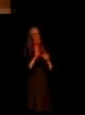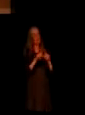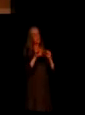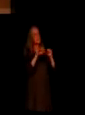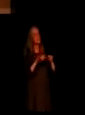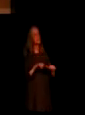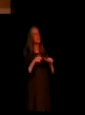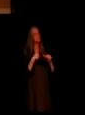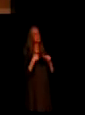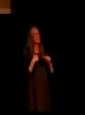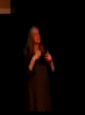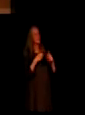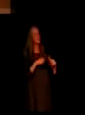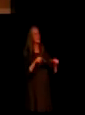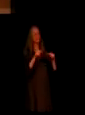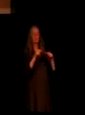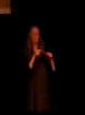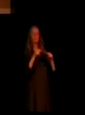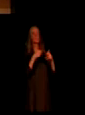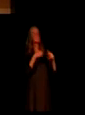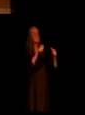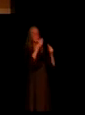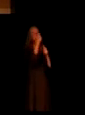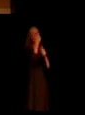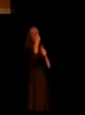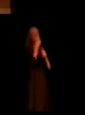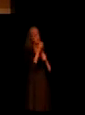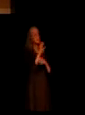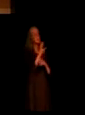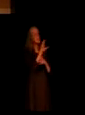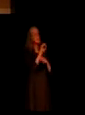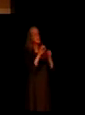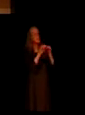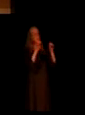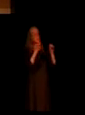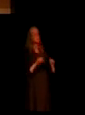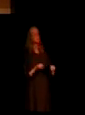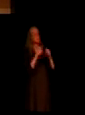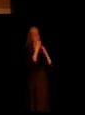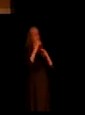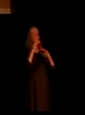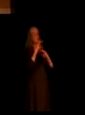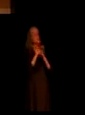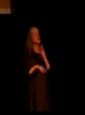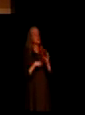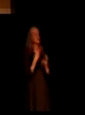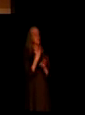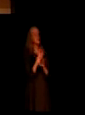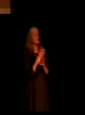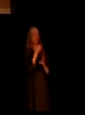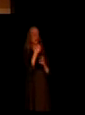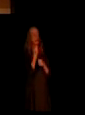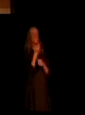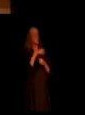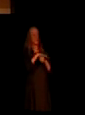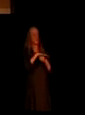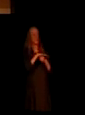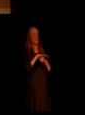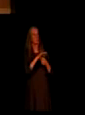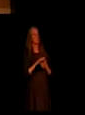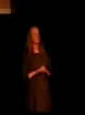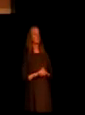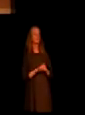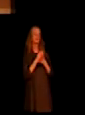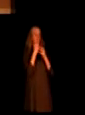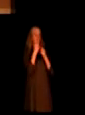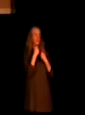to understand the ecosystem constraints of the whole world. And so this was a